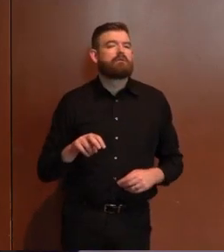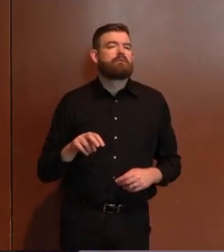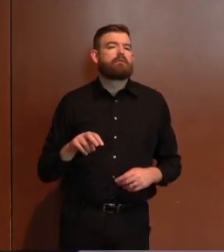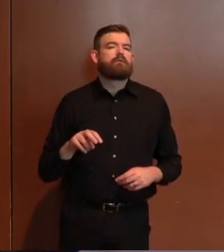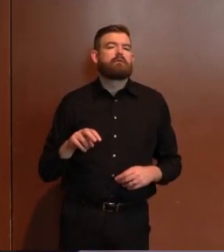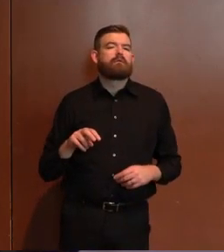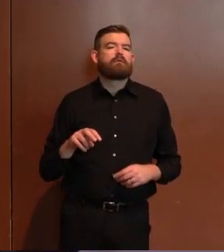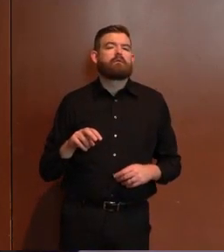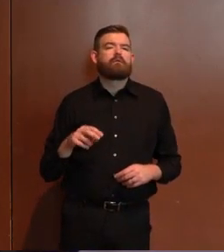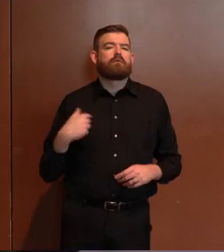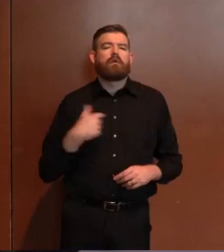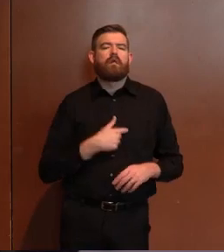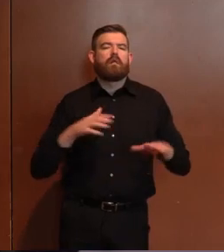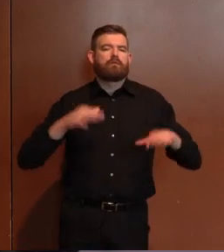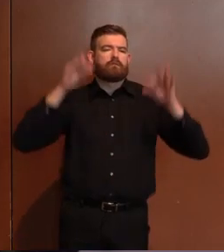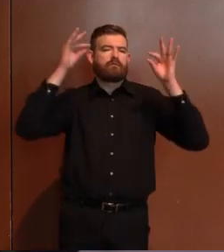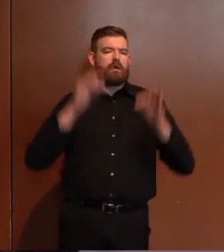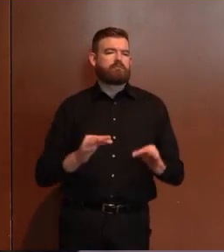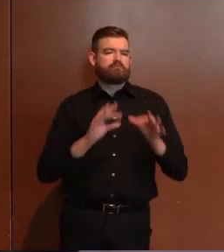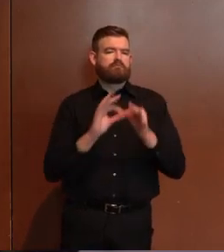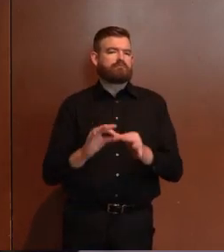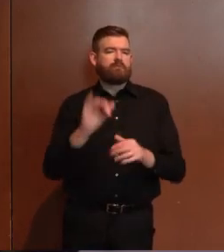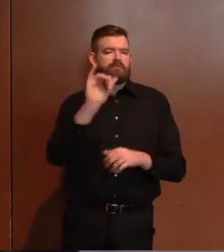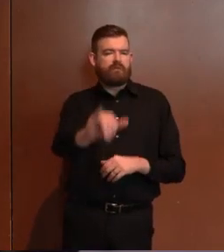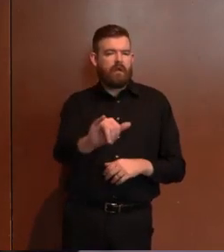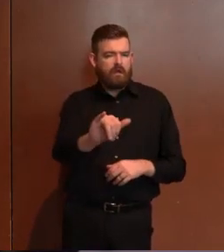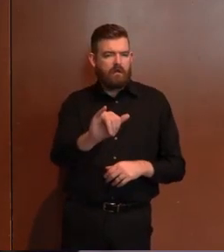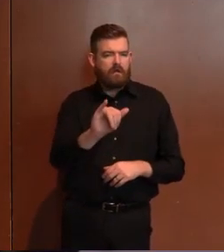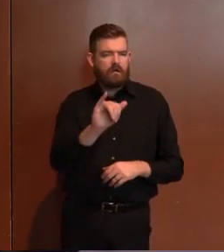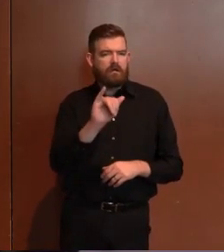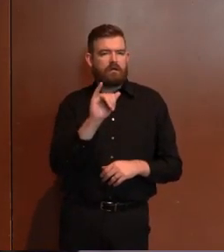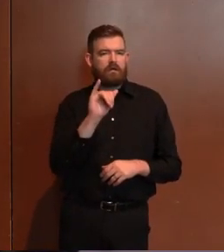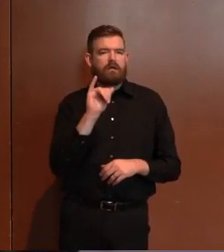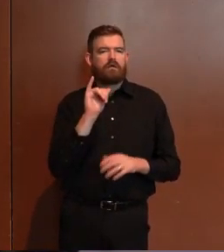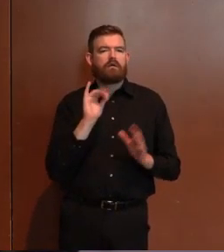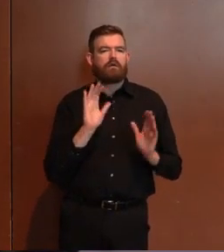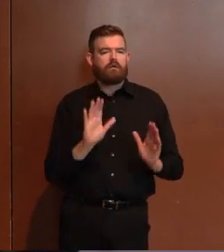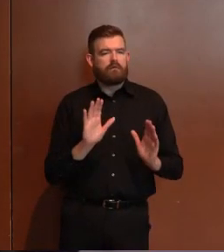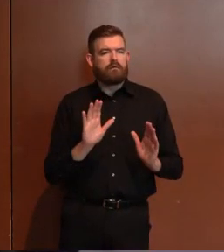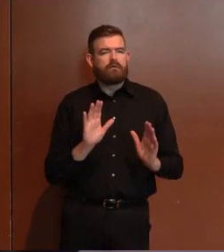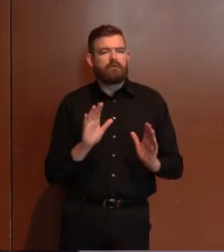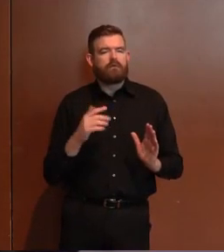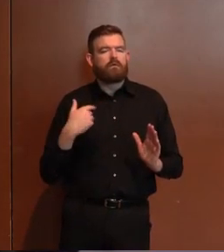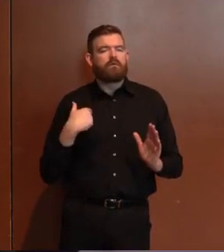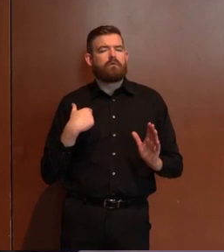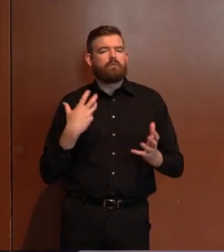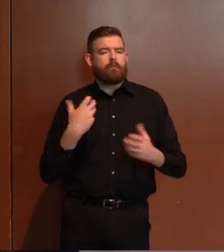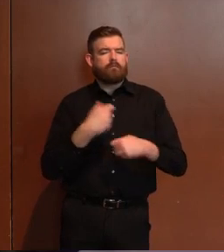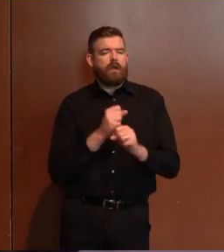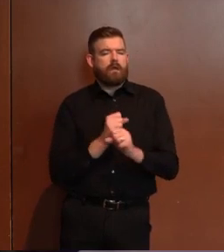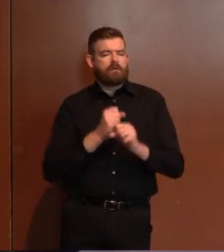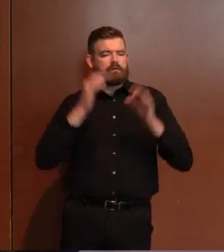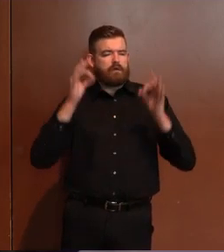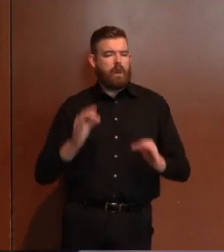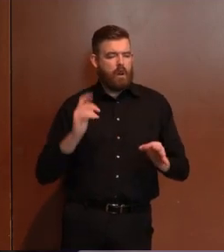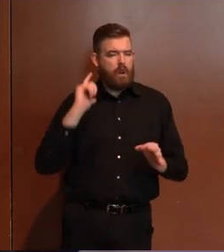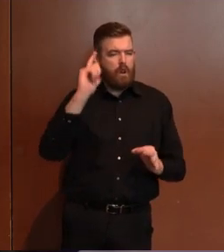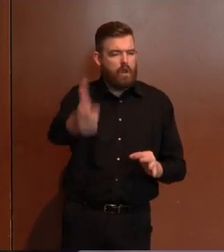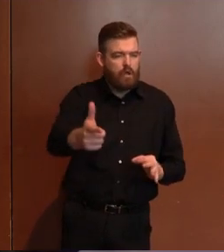of considerations that would always reserve the right to get back to. Fair to say? Sir, come on down front here. You're going to come down front,